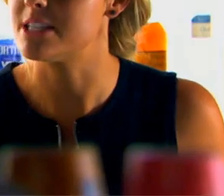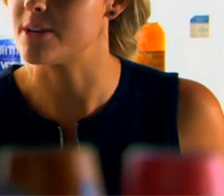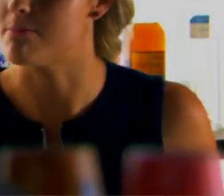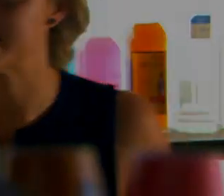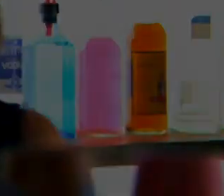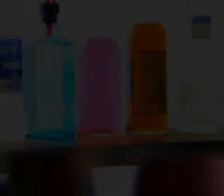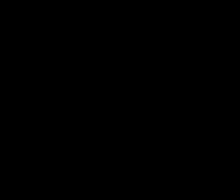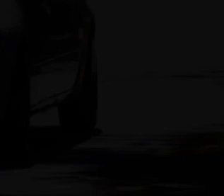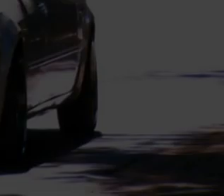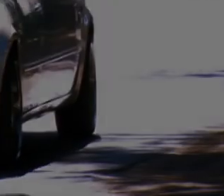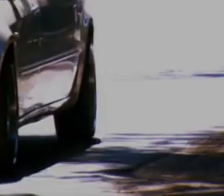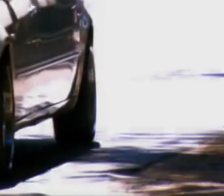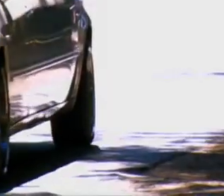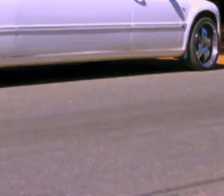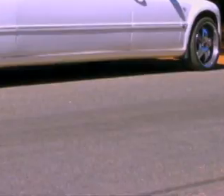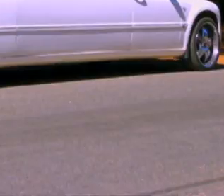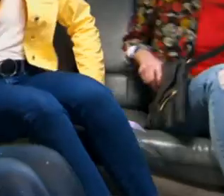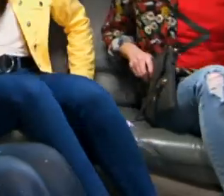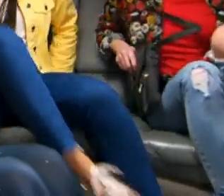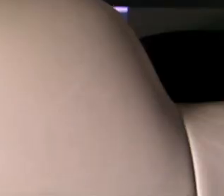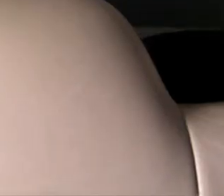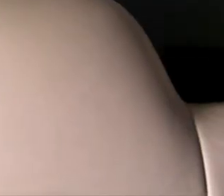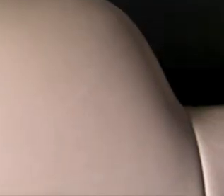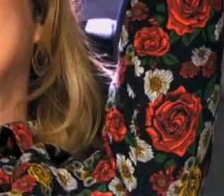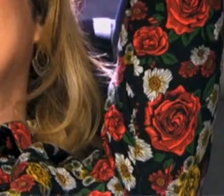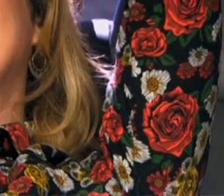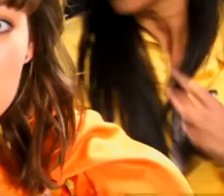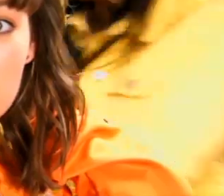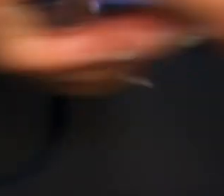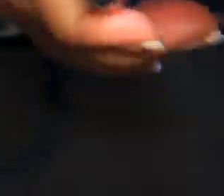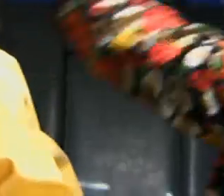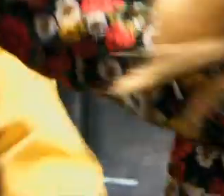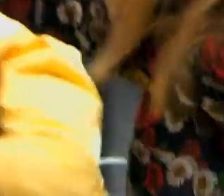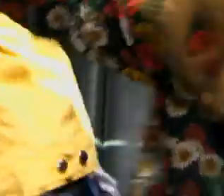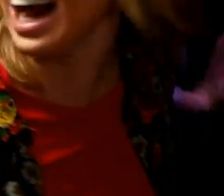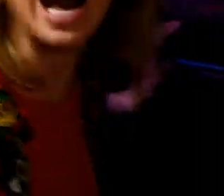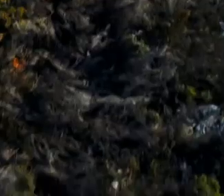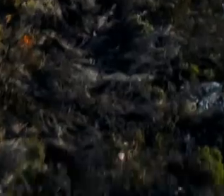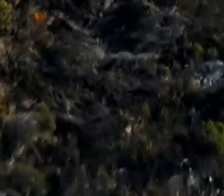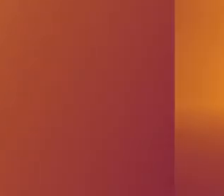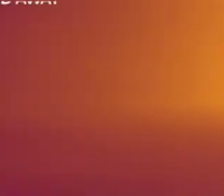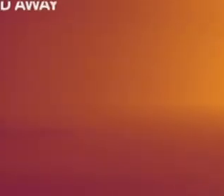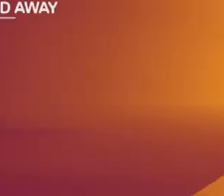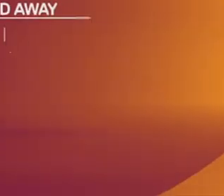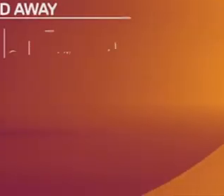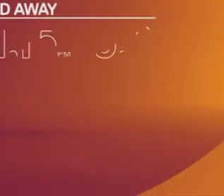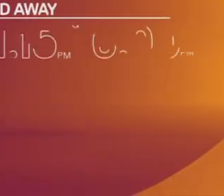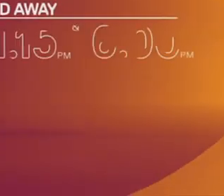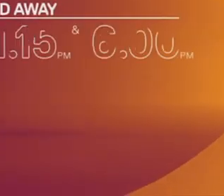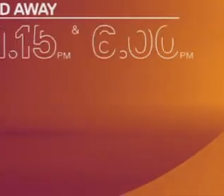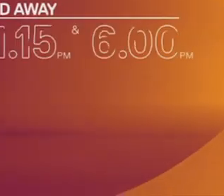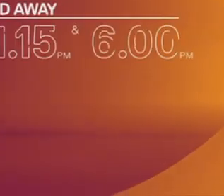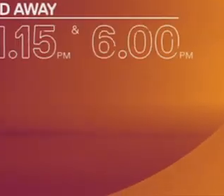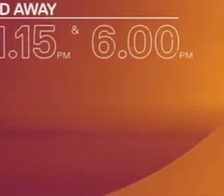husband. You're meant to be on my side. And dangerous love. Is it early? Are about to change Summer Bay forever. Home and